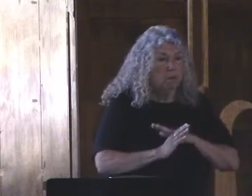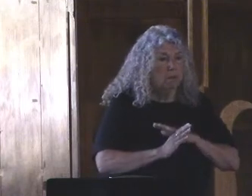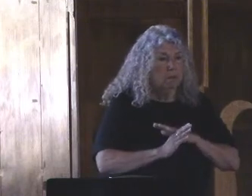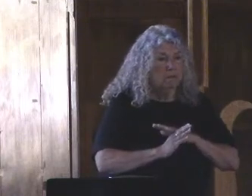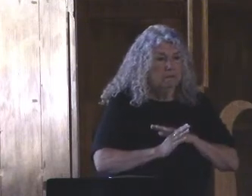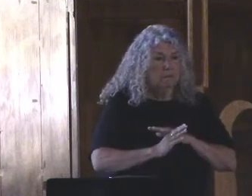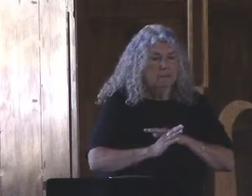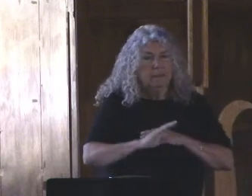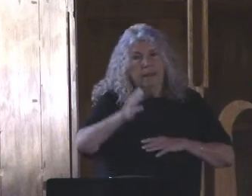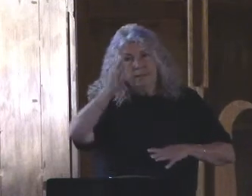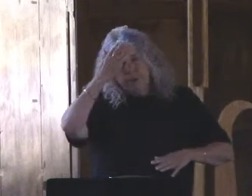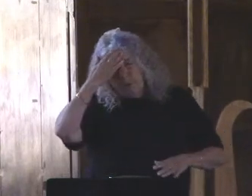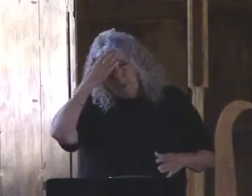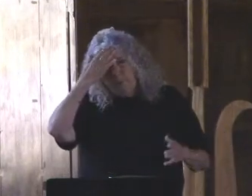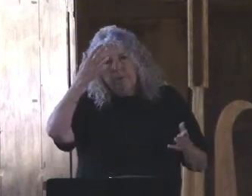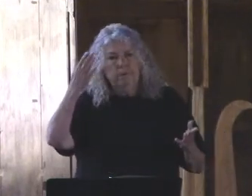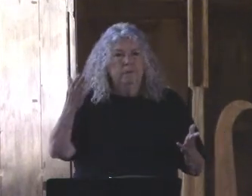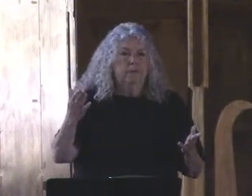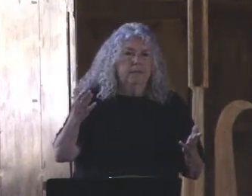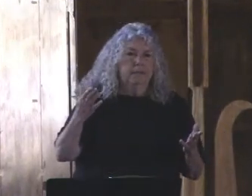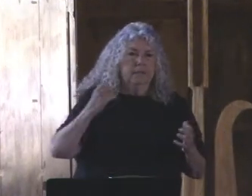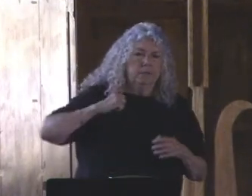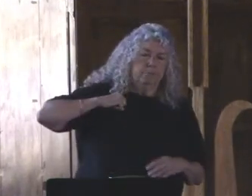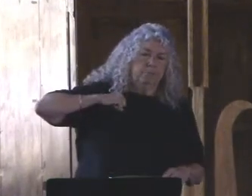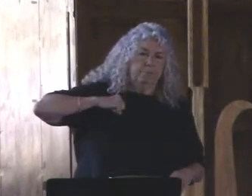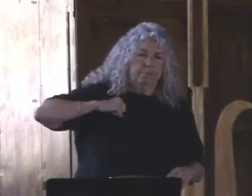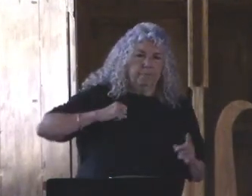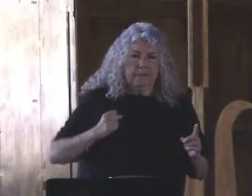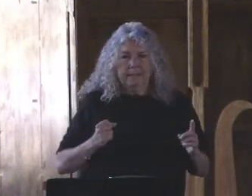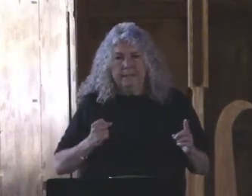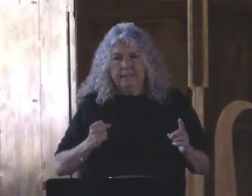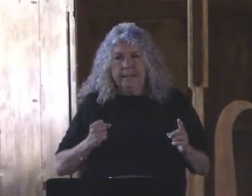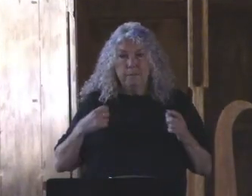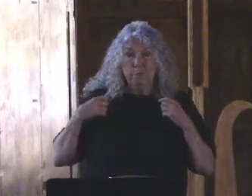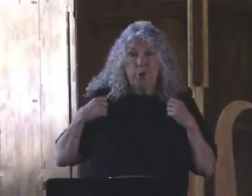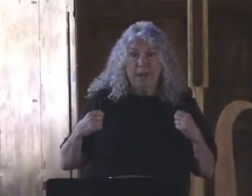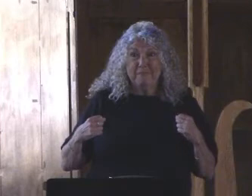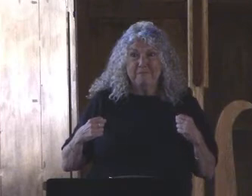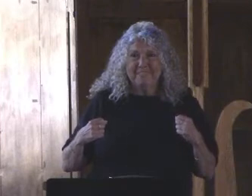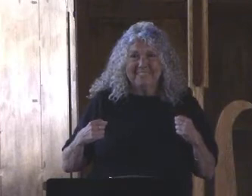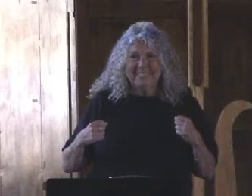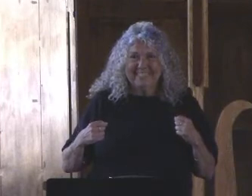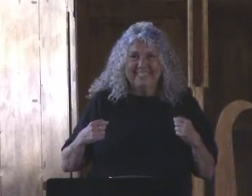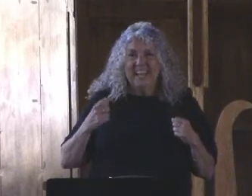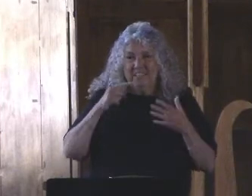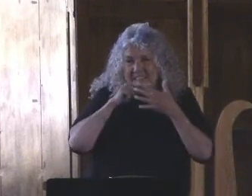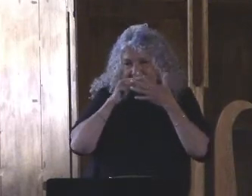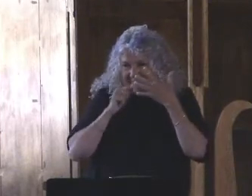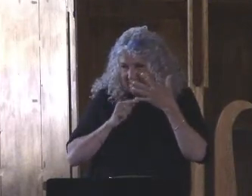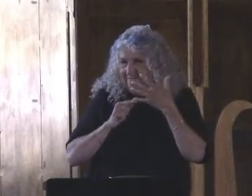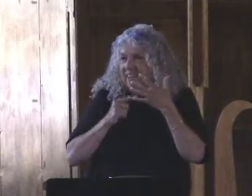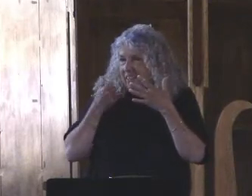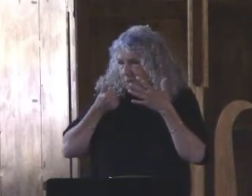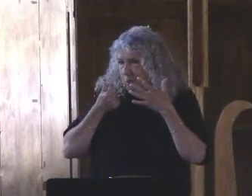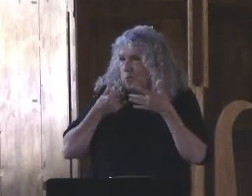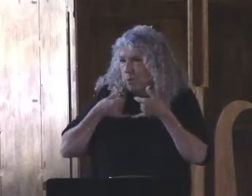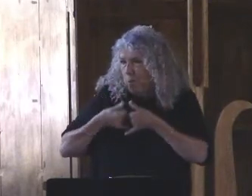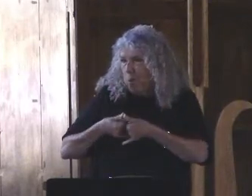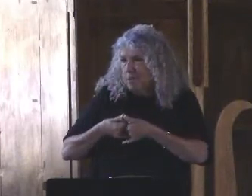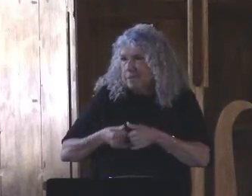and mindful and resilient and brave, These things are their own